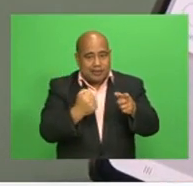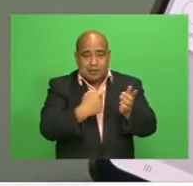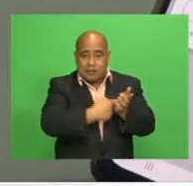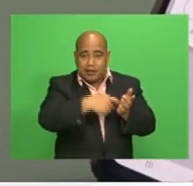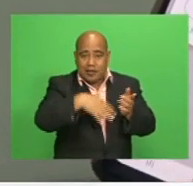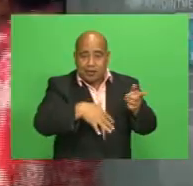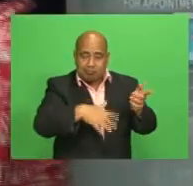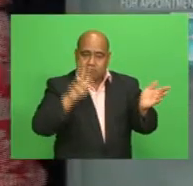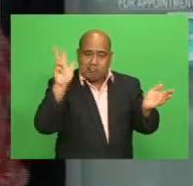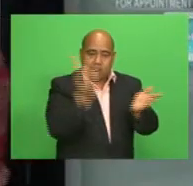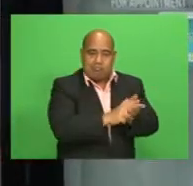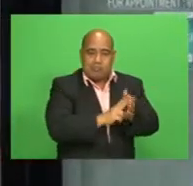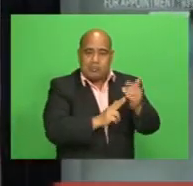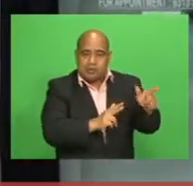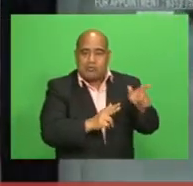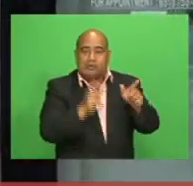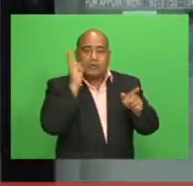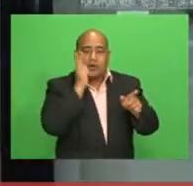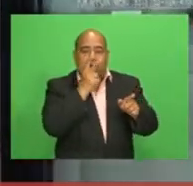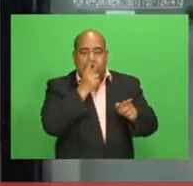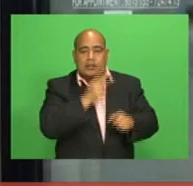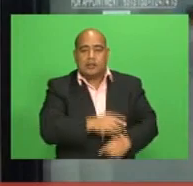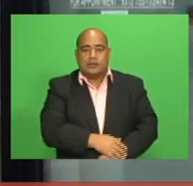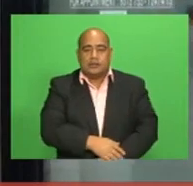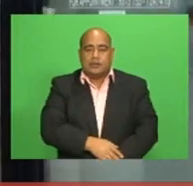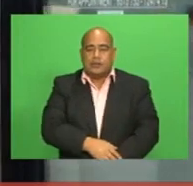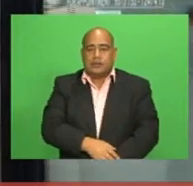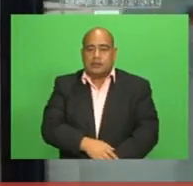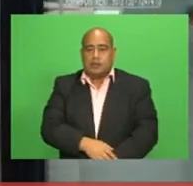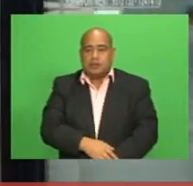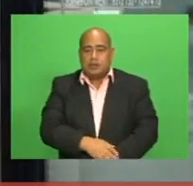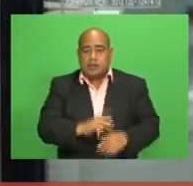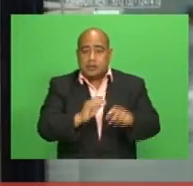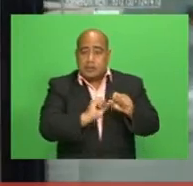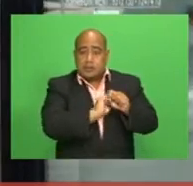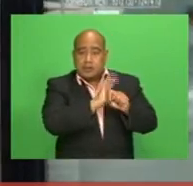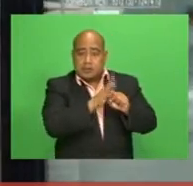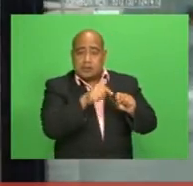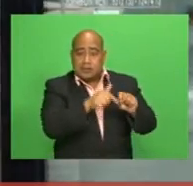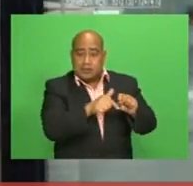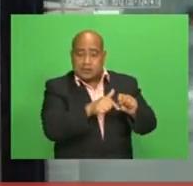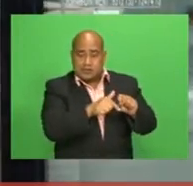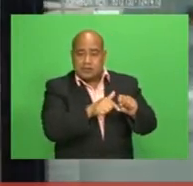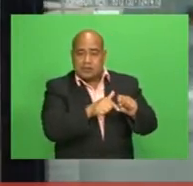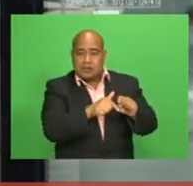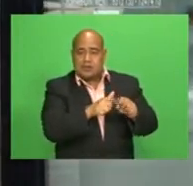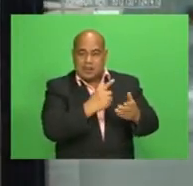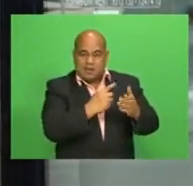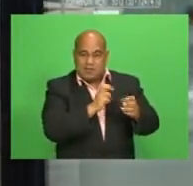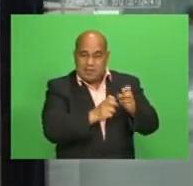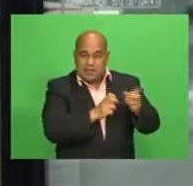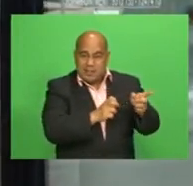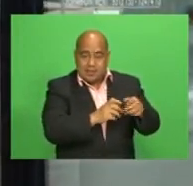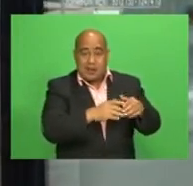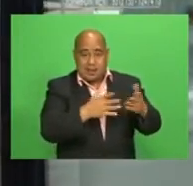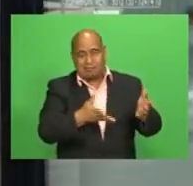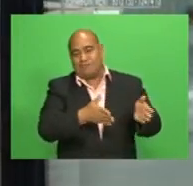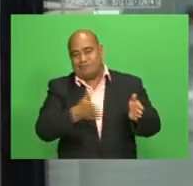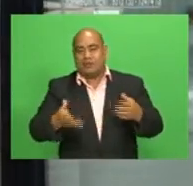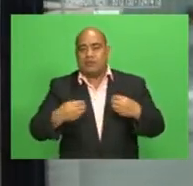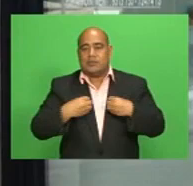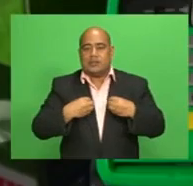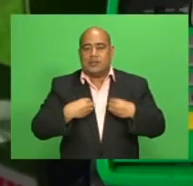Vodafone. COVID-19 was another way in which our business did pick up. So a